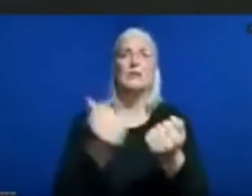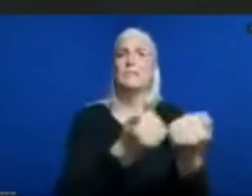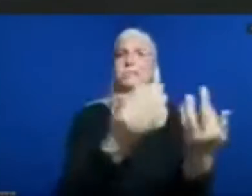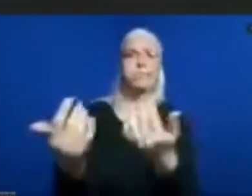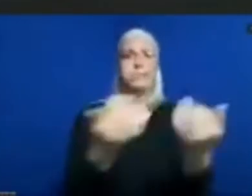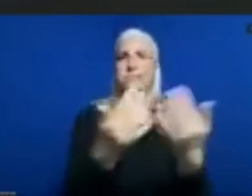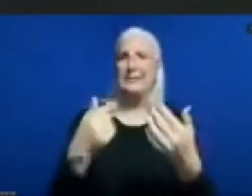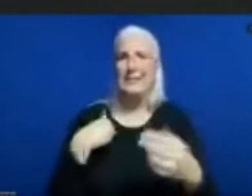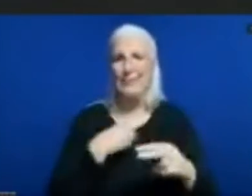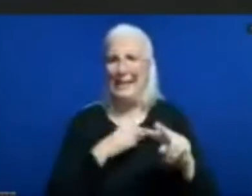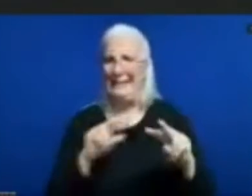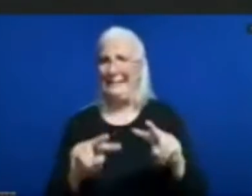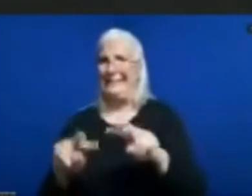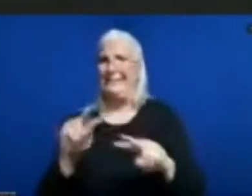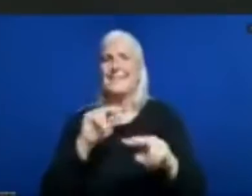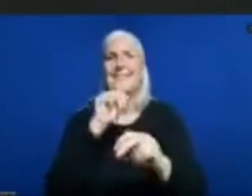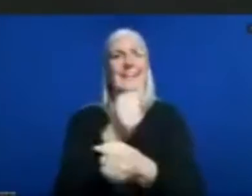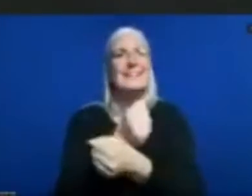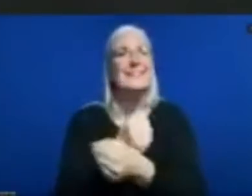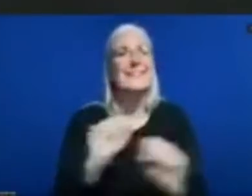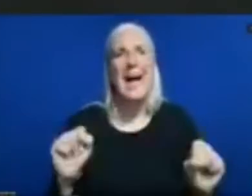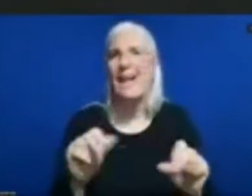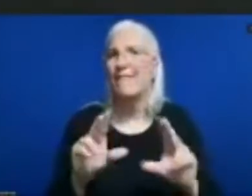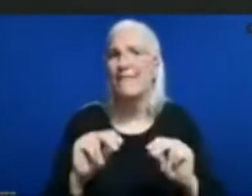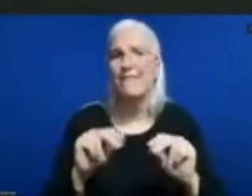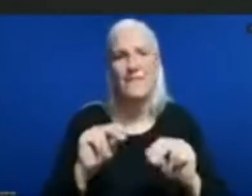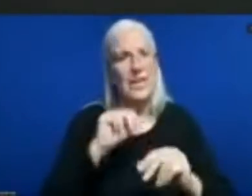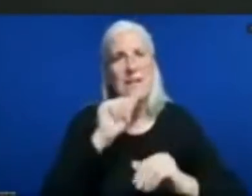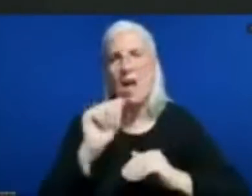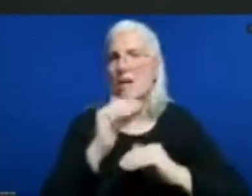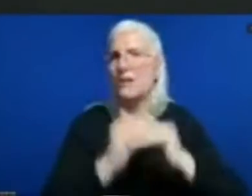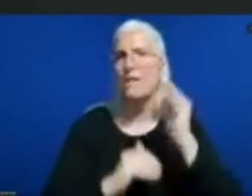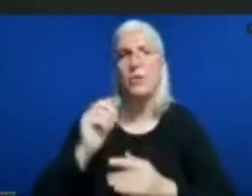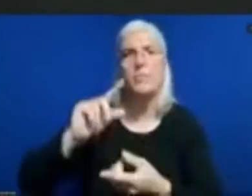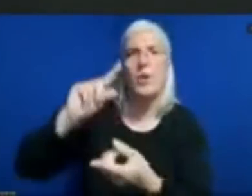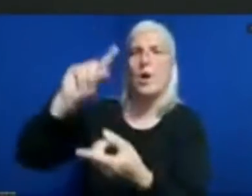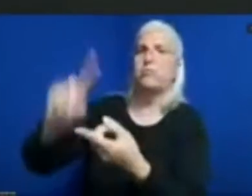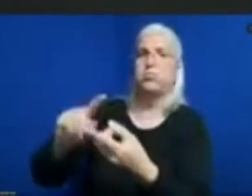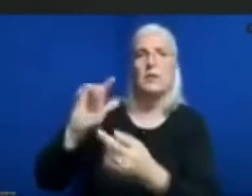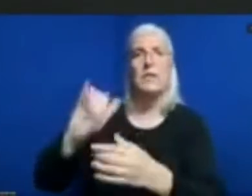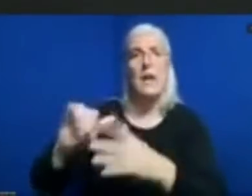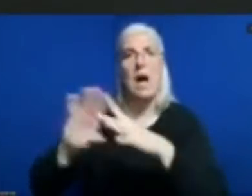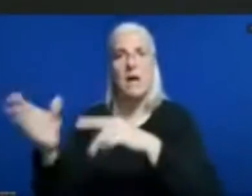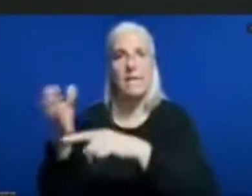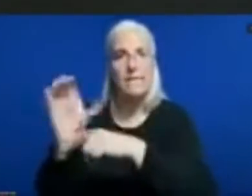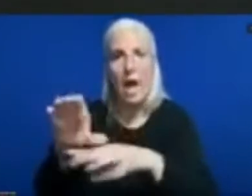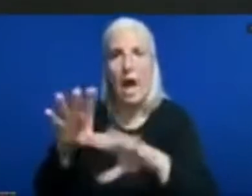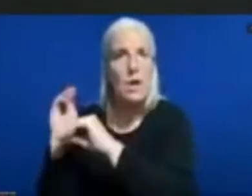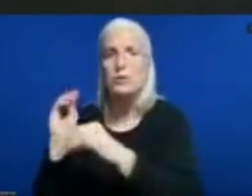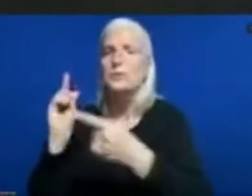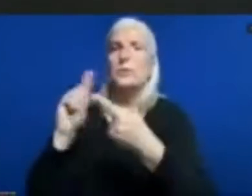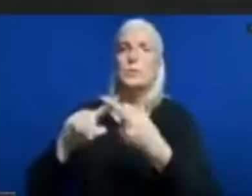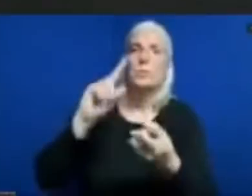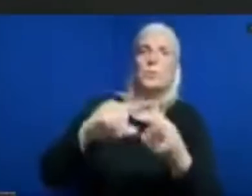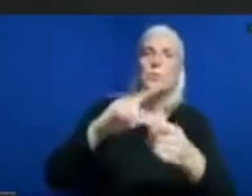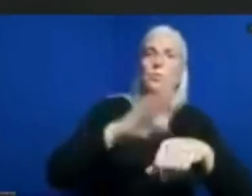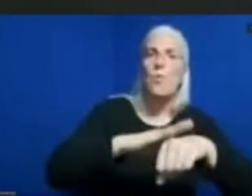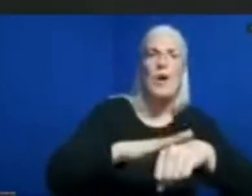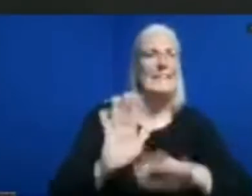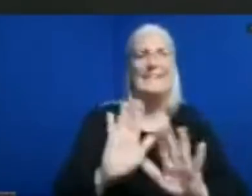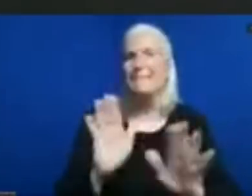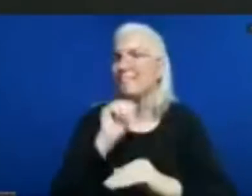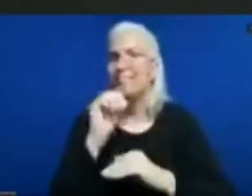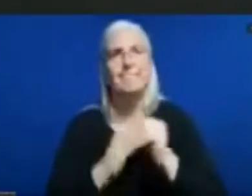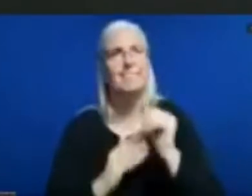moving forward with that. So that was put on hold, but we do have it. We're going to look at that as an